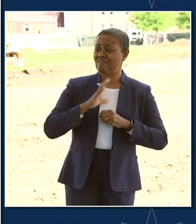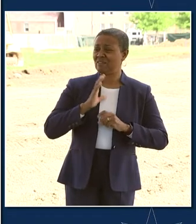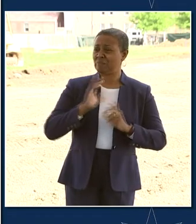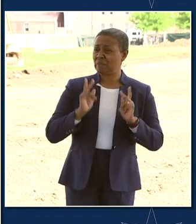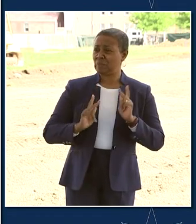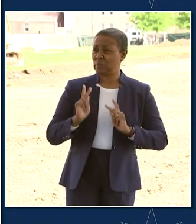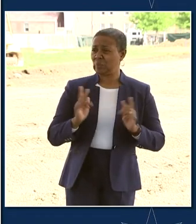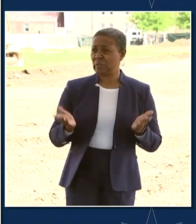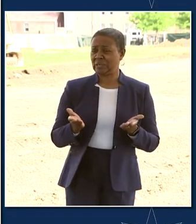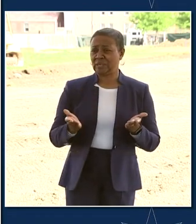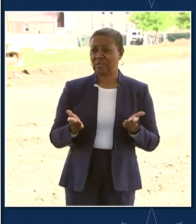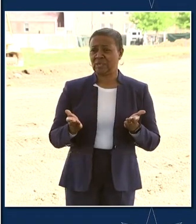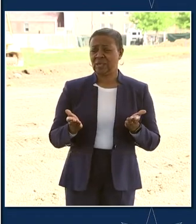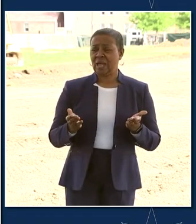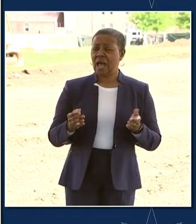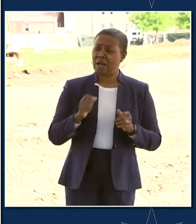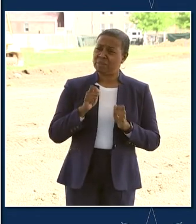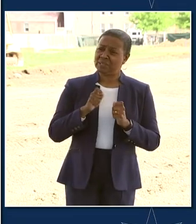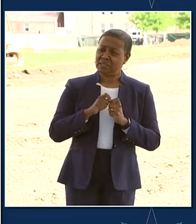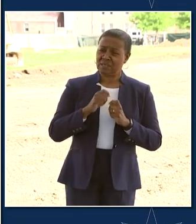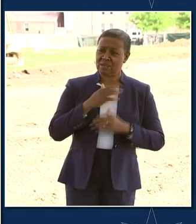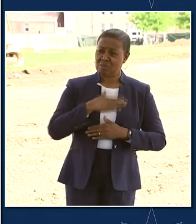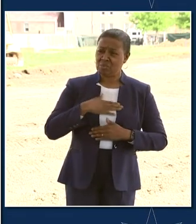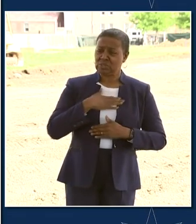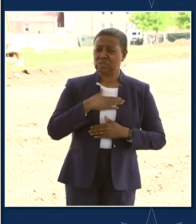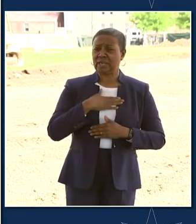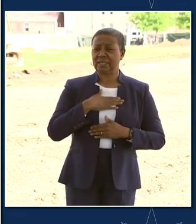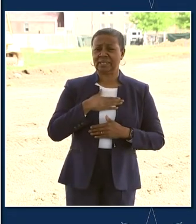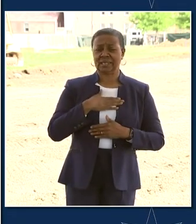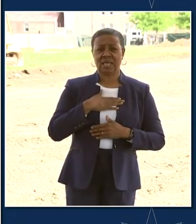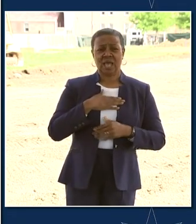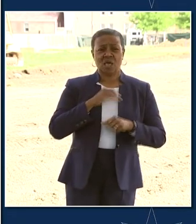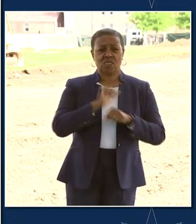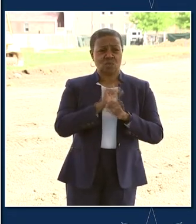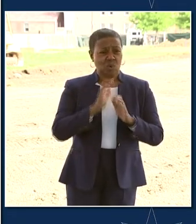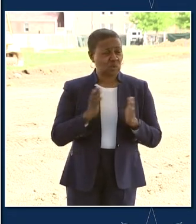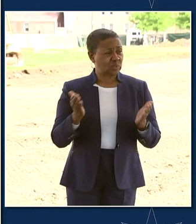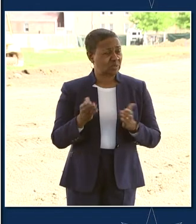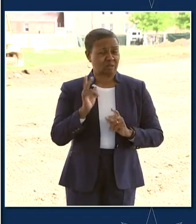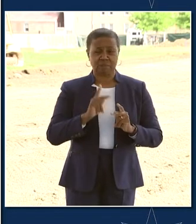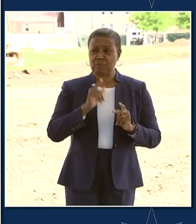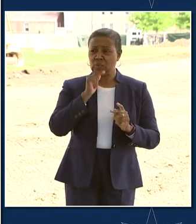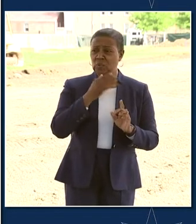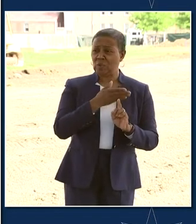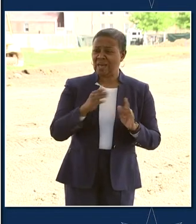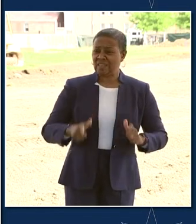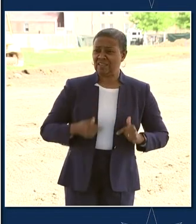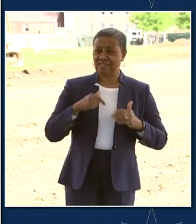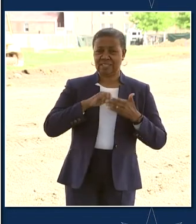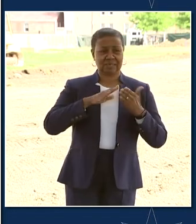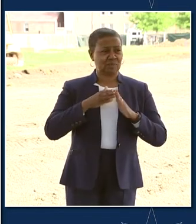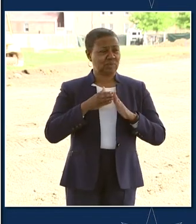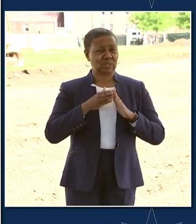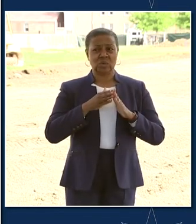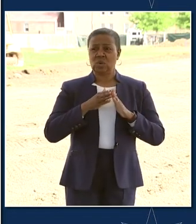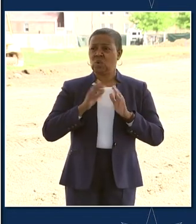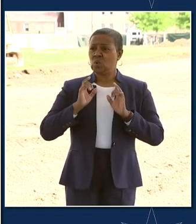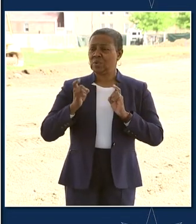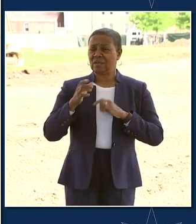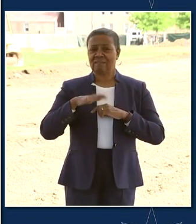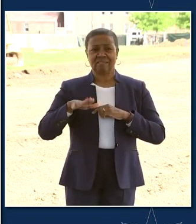who are here, but I particularly also appreciate the workers, the people who live in this community, who give